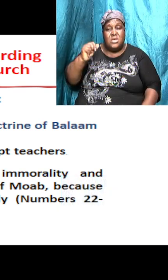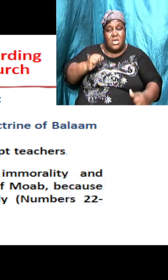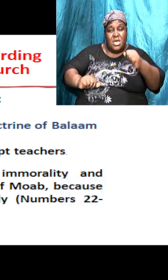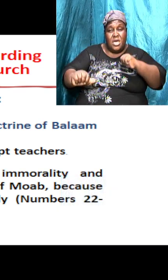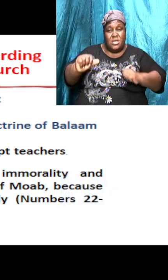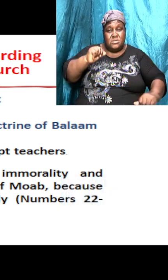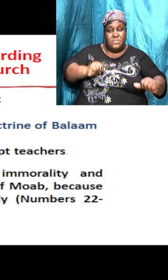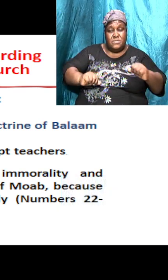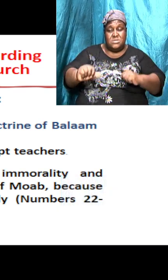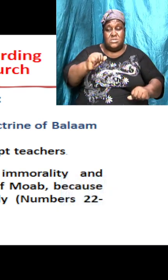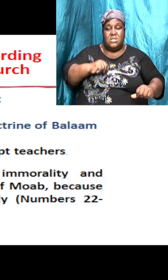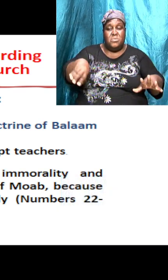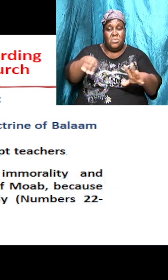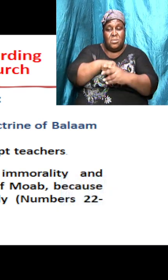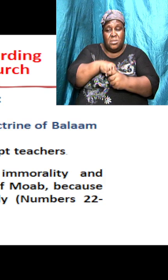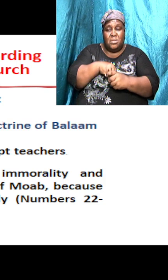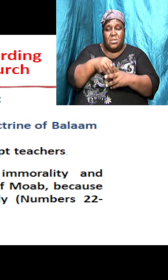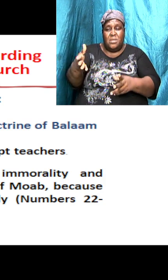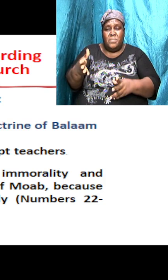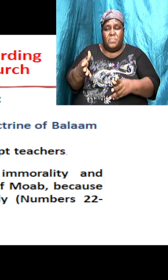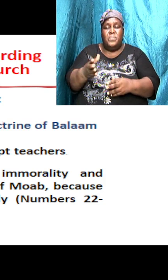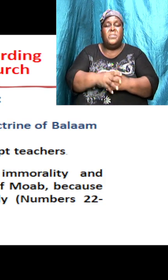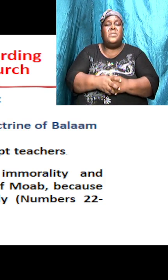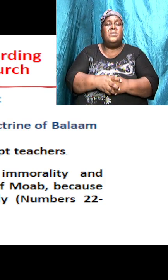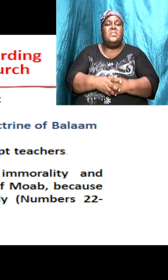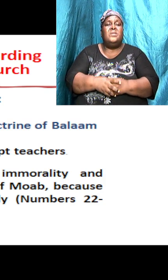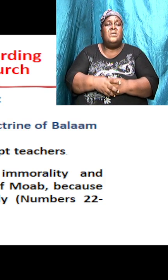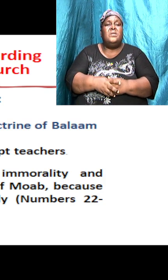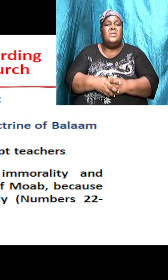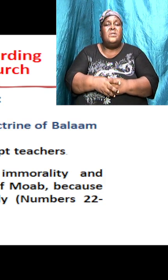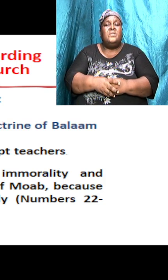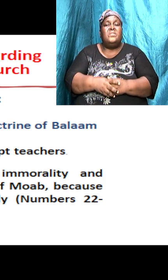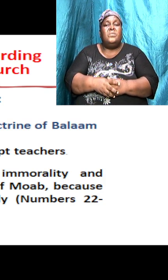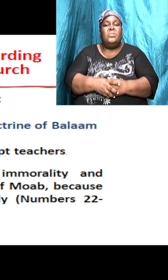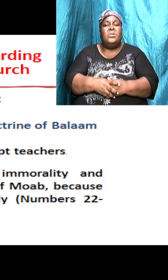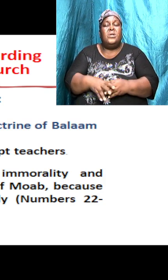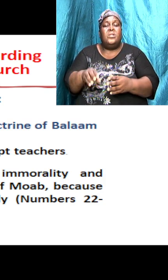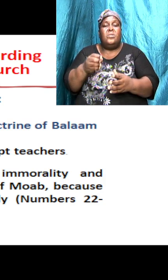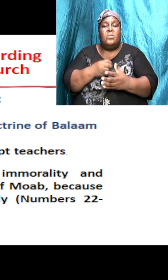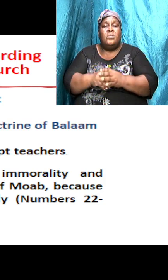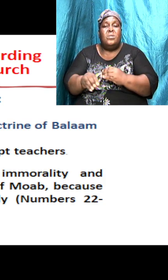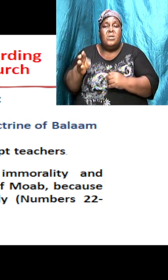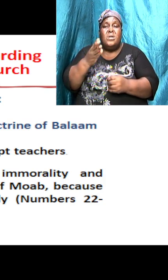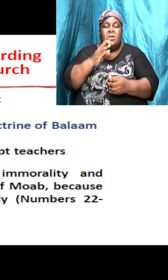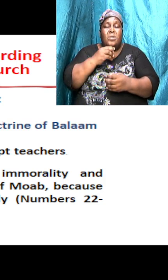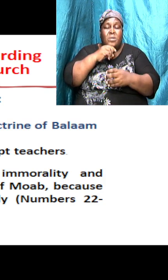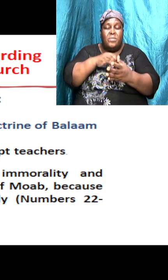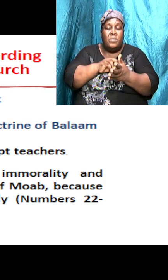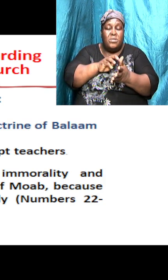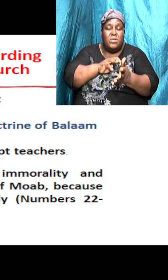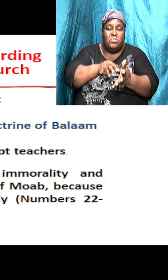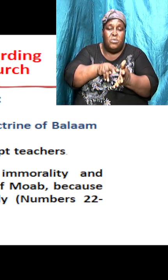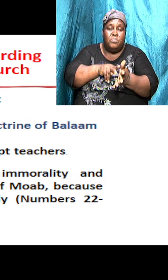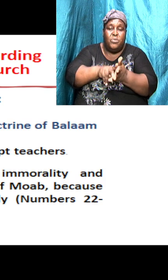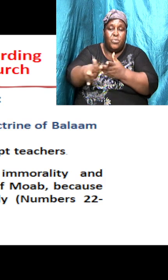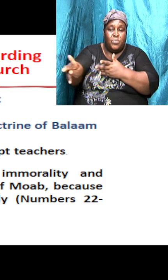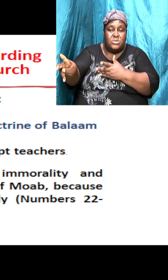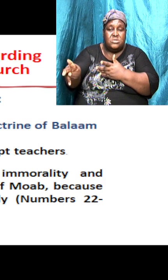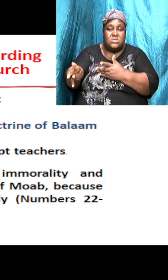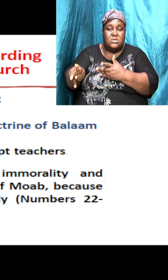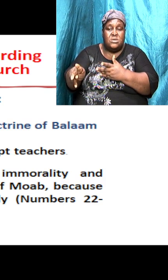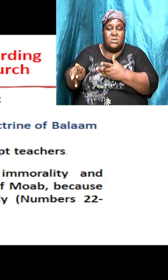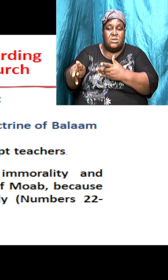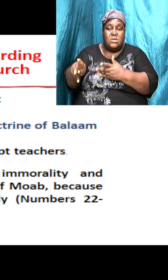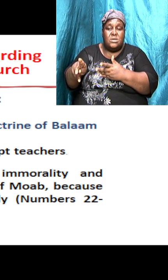would happen is that they would pervert the purity, amen, of the doctrine of the gospel. And I